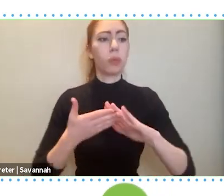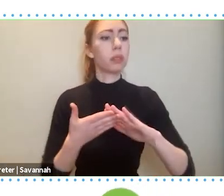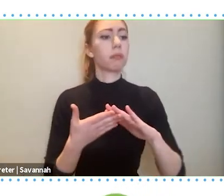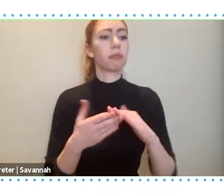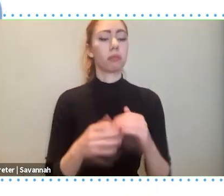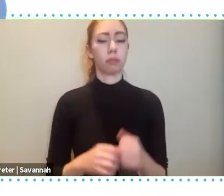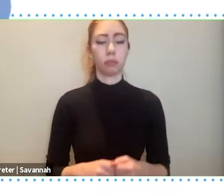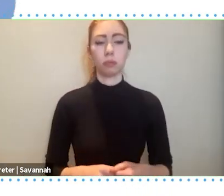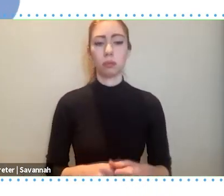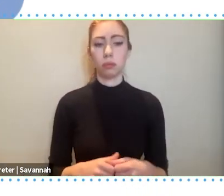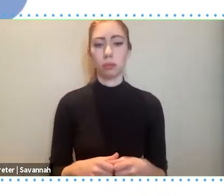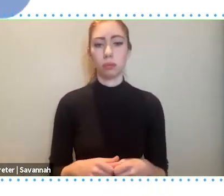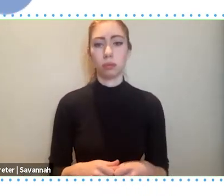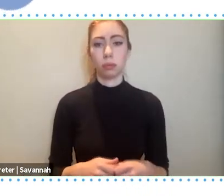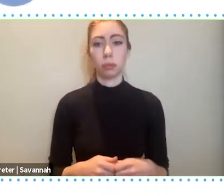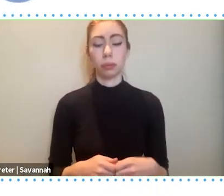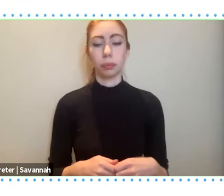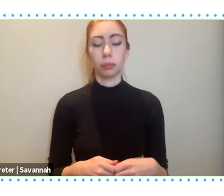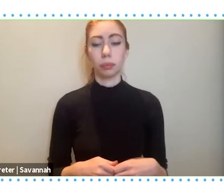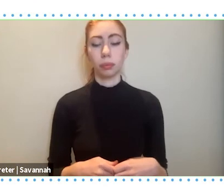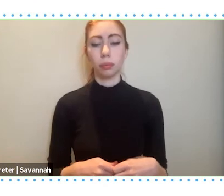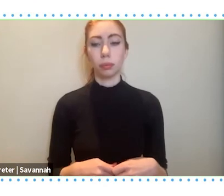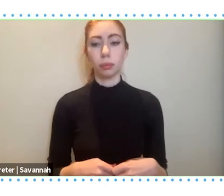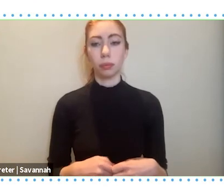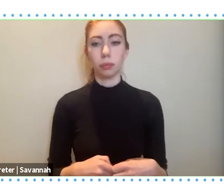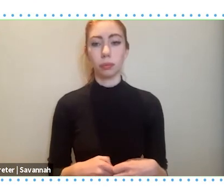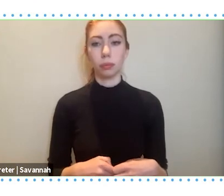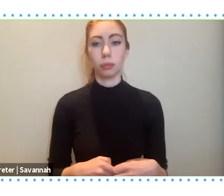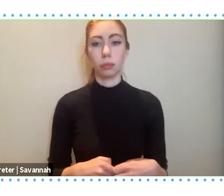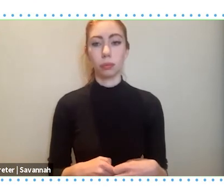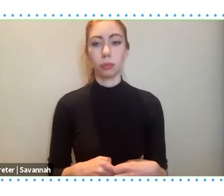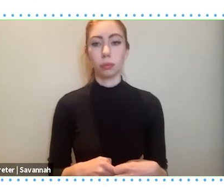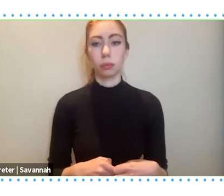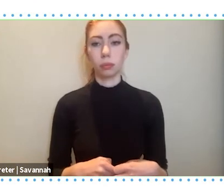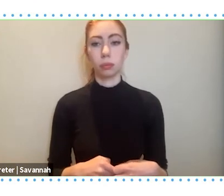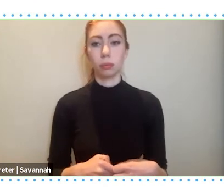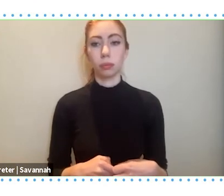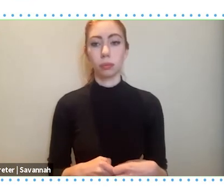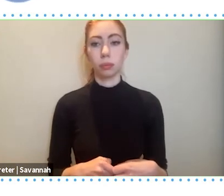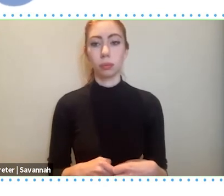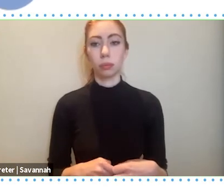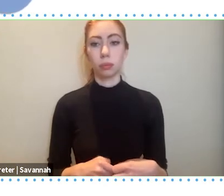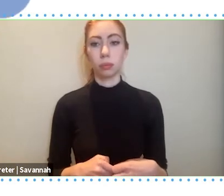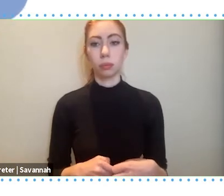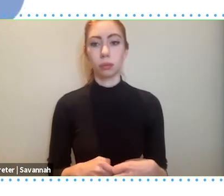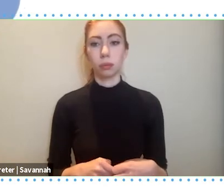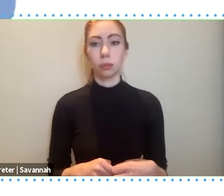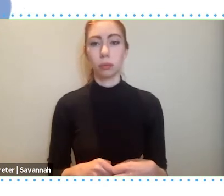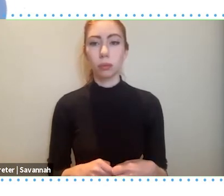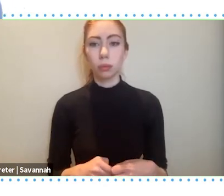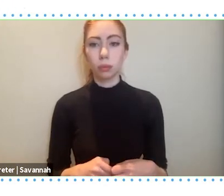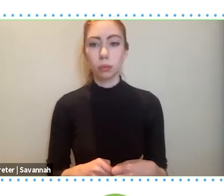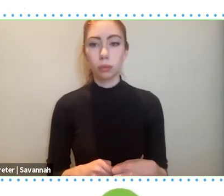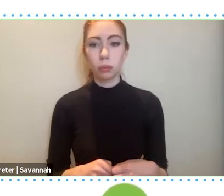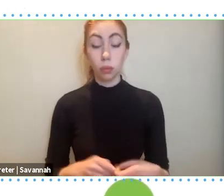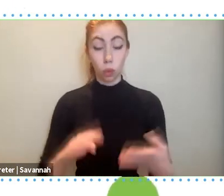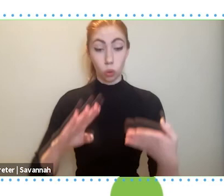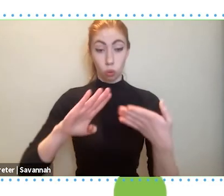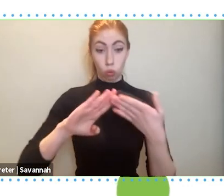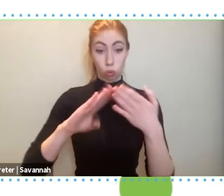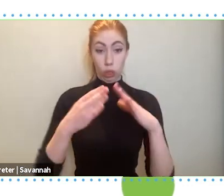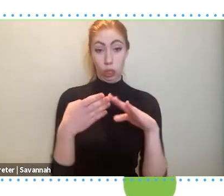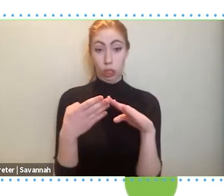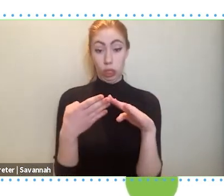the responses, we saw the word community used a lot, but it was, you know, difficult to discern what